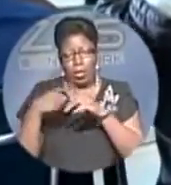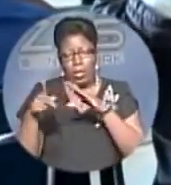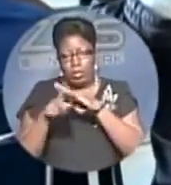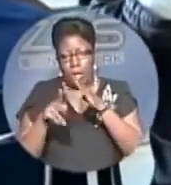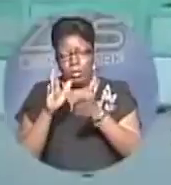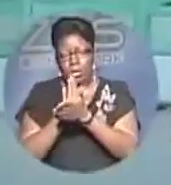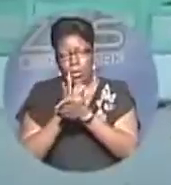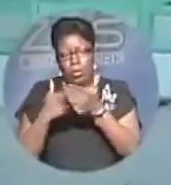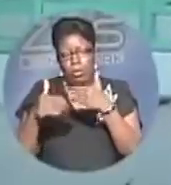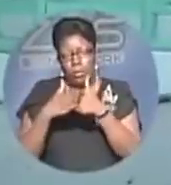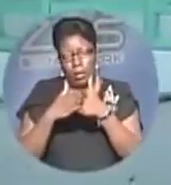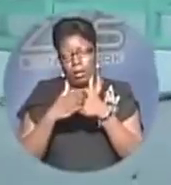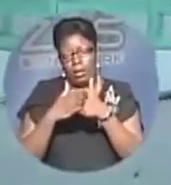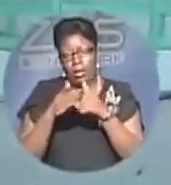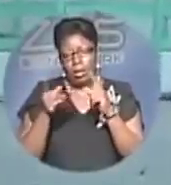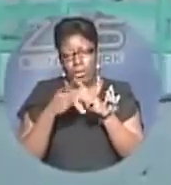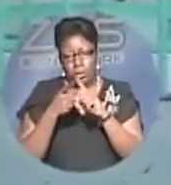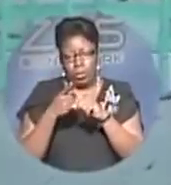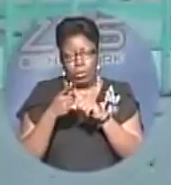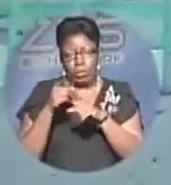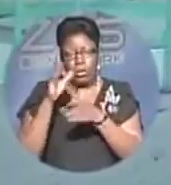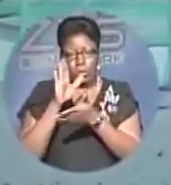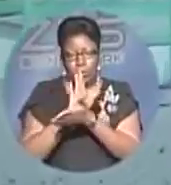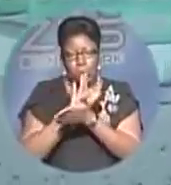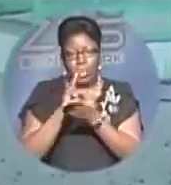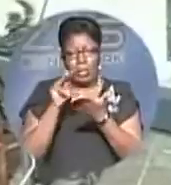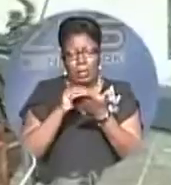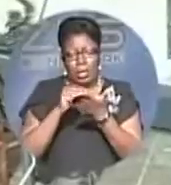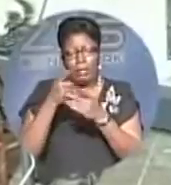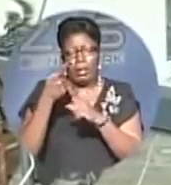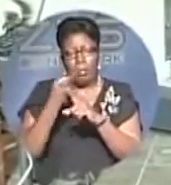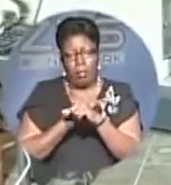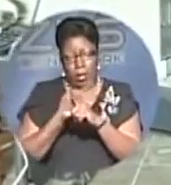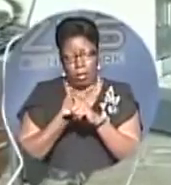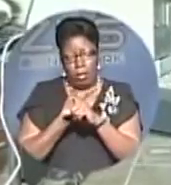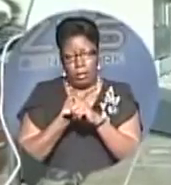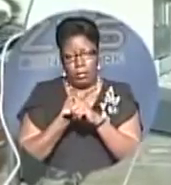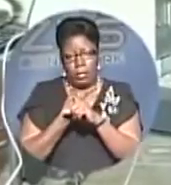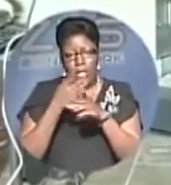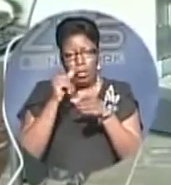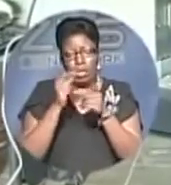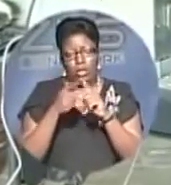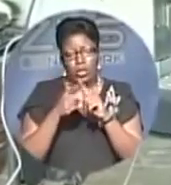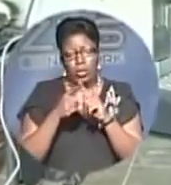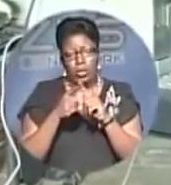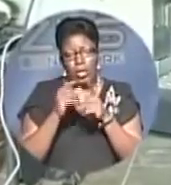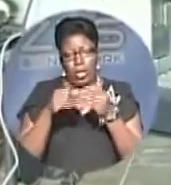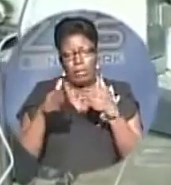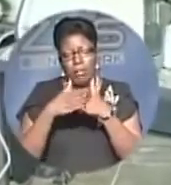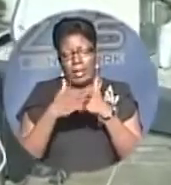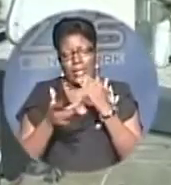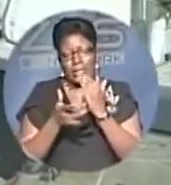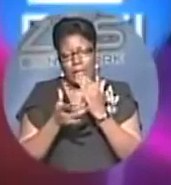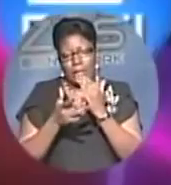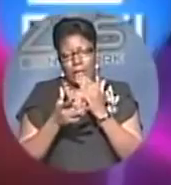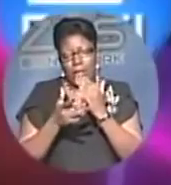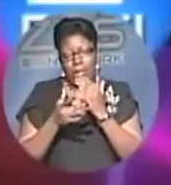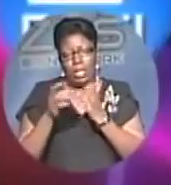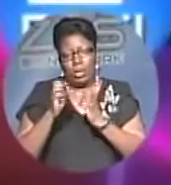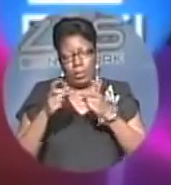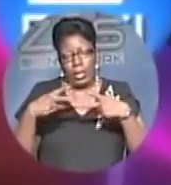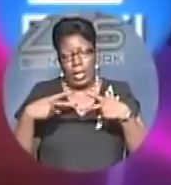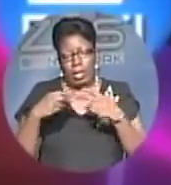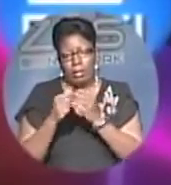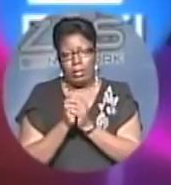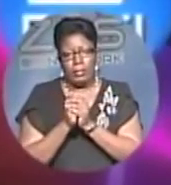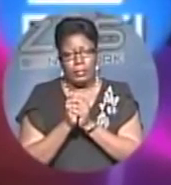to their campus by the middle of the month. There is also a promise to replace the technical equipment as well. Shenique Miller, ZNS News.